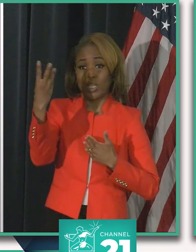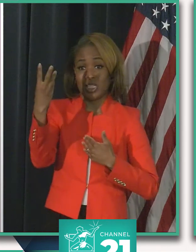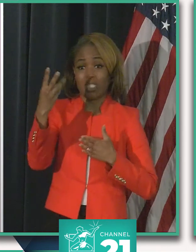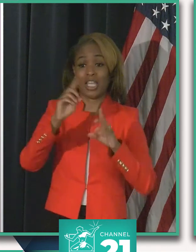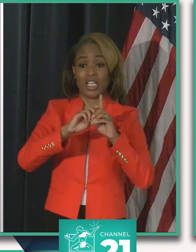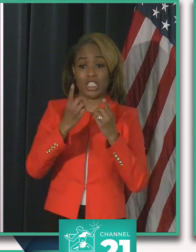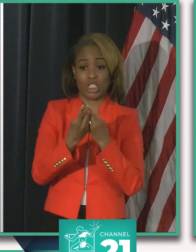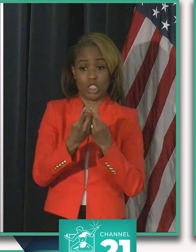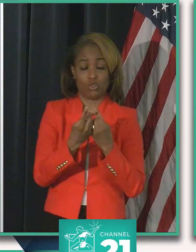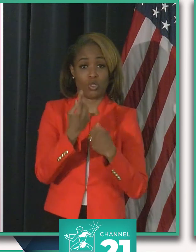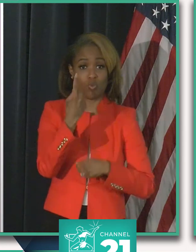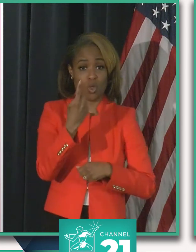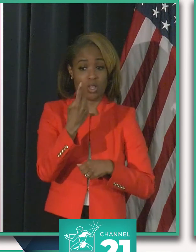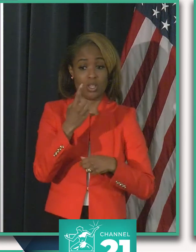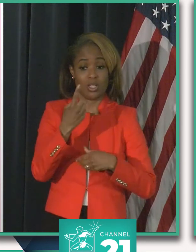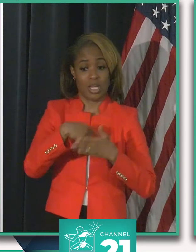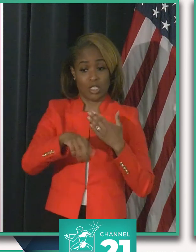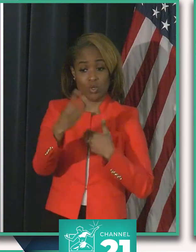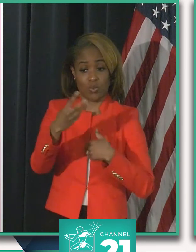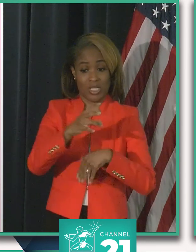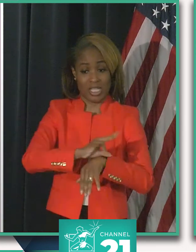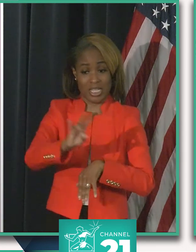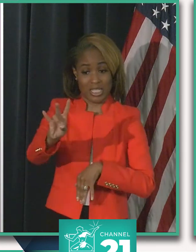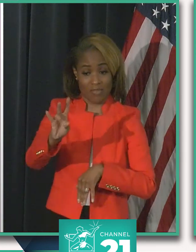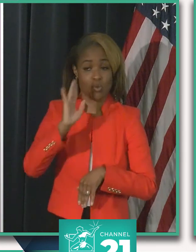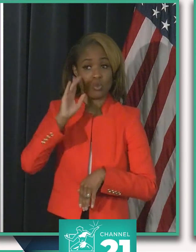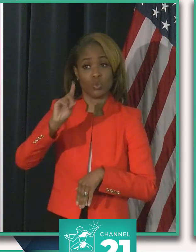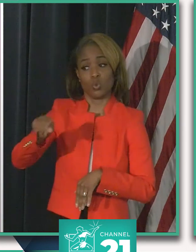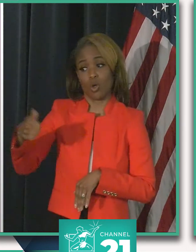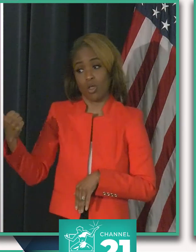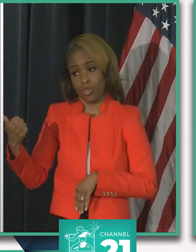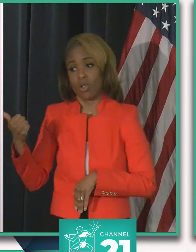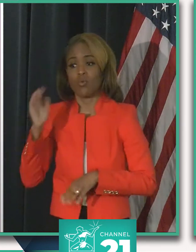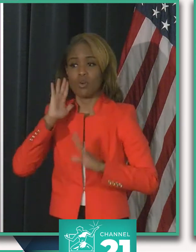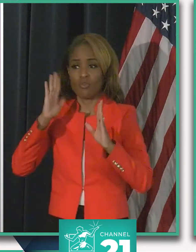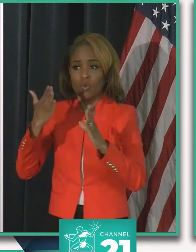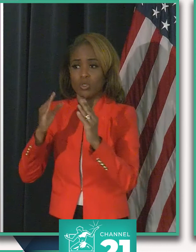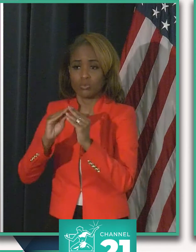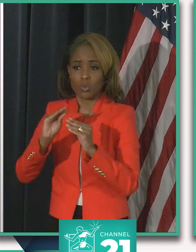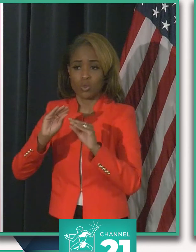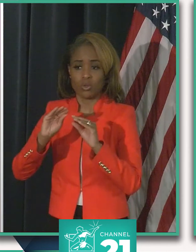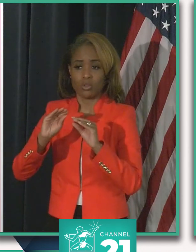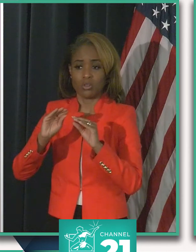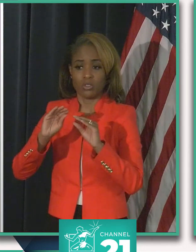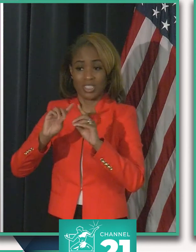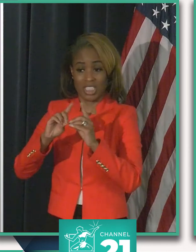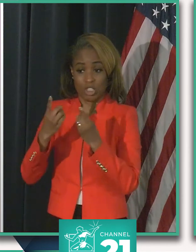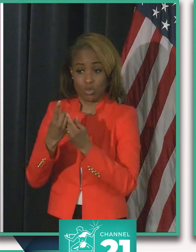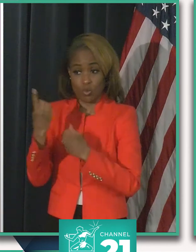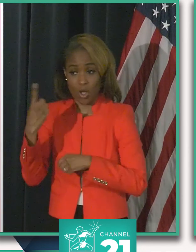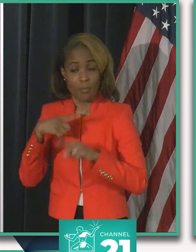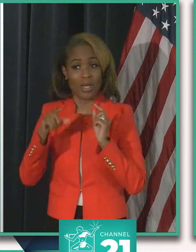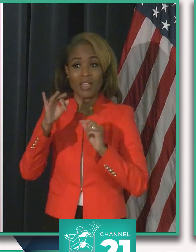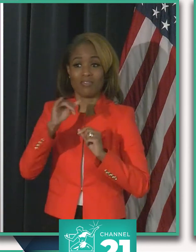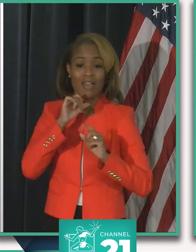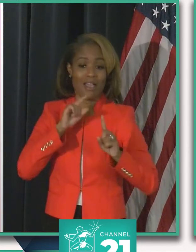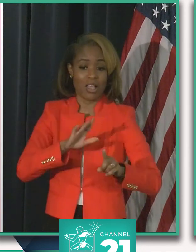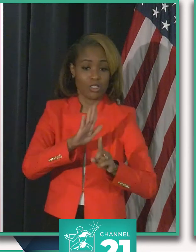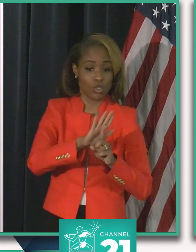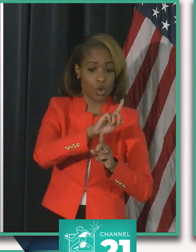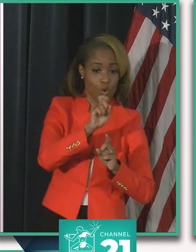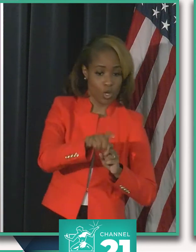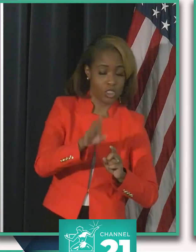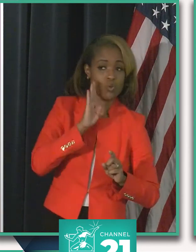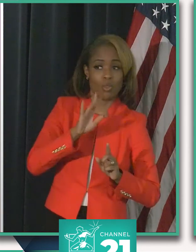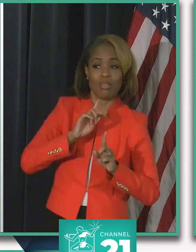Okay, so next Wednesday at 7 o'clock, we're doing another one. It'll be focused more on District 1, but if we didn't get you tonight, we will get you